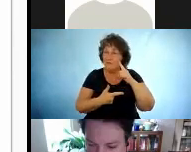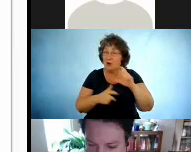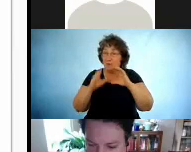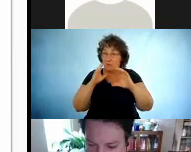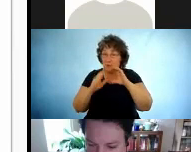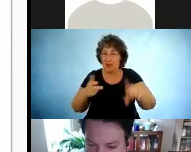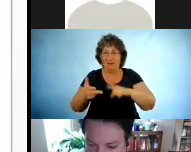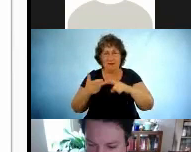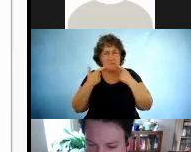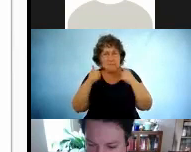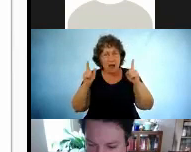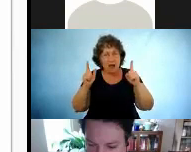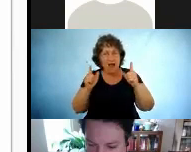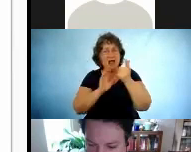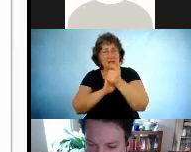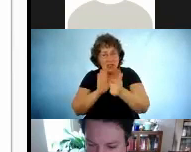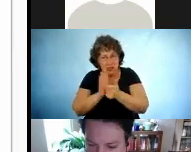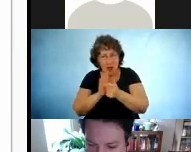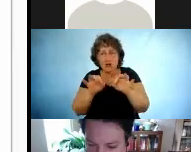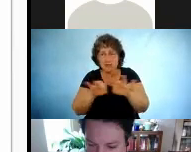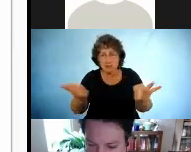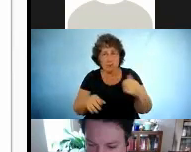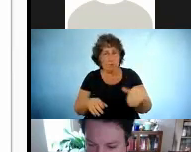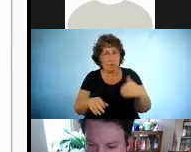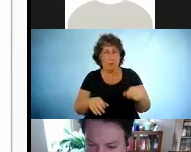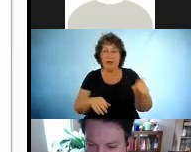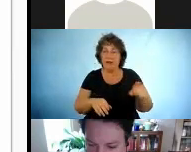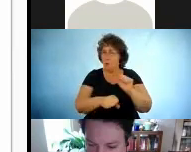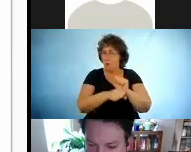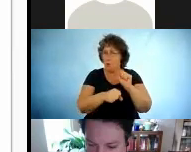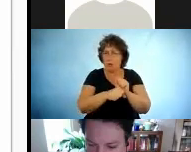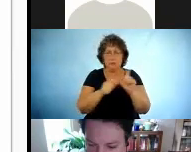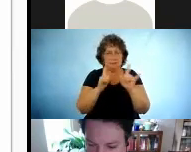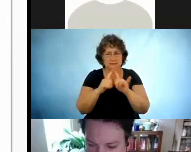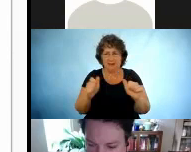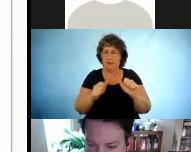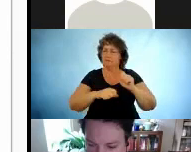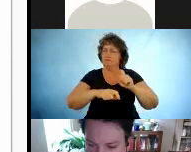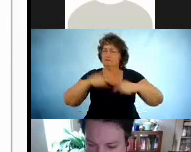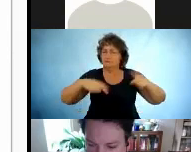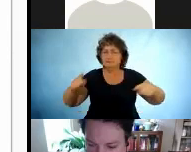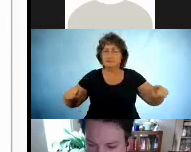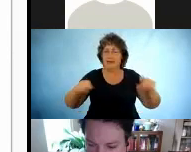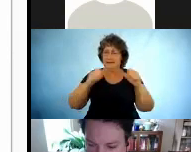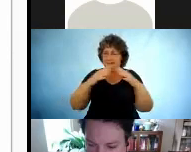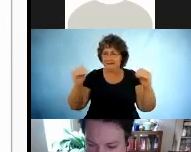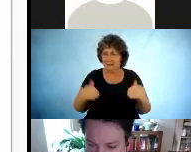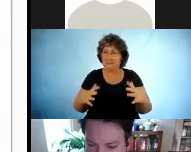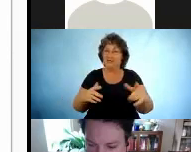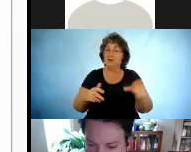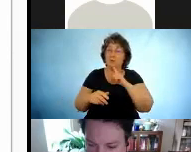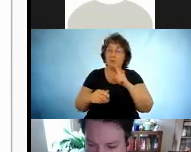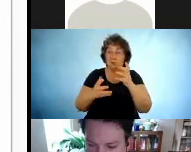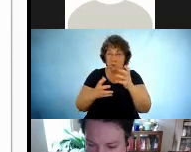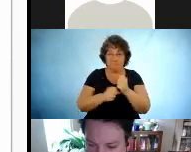He has worked in a number of systems and really is focused on keeping young people not only out of the